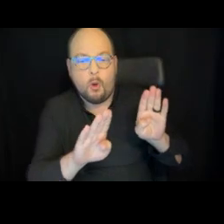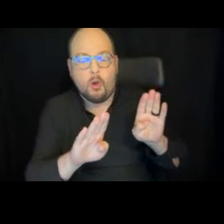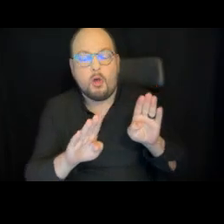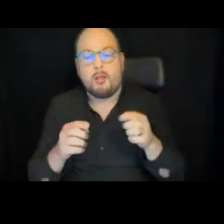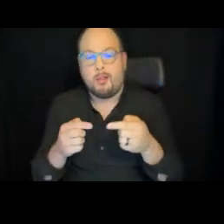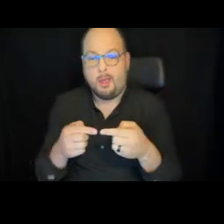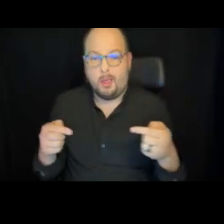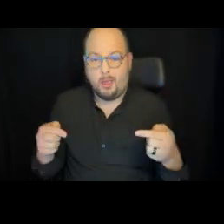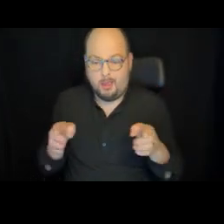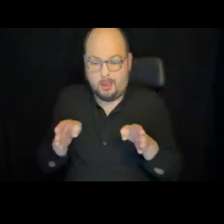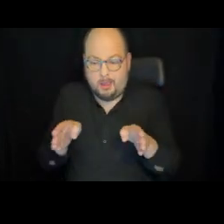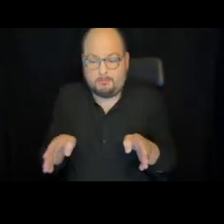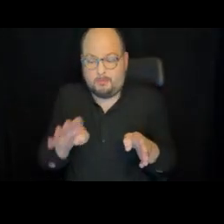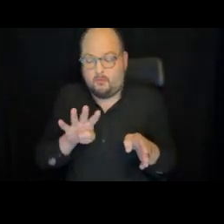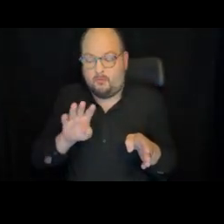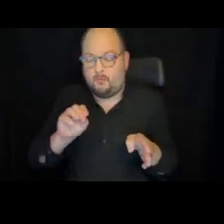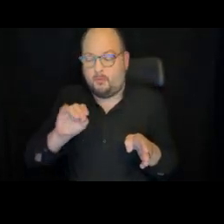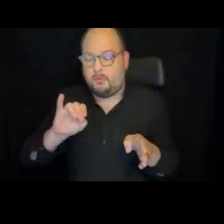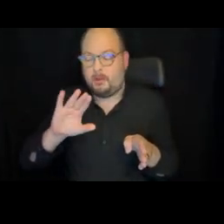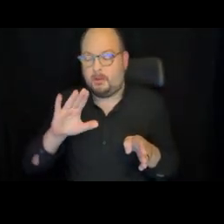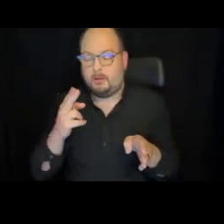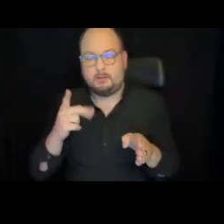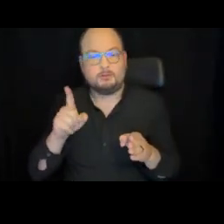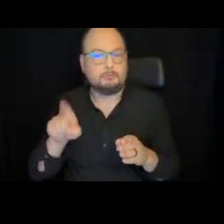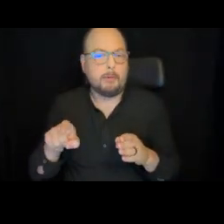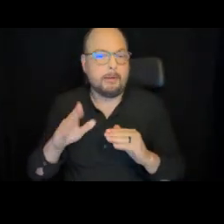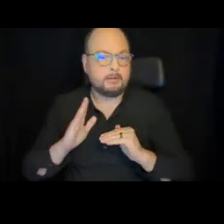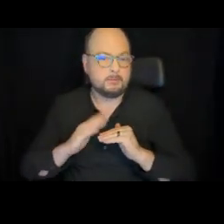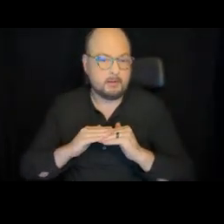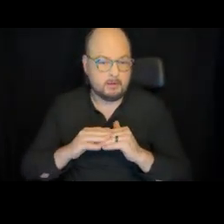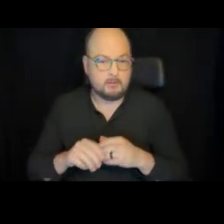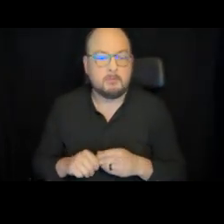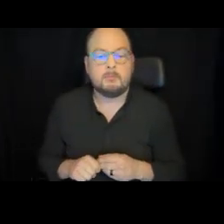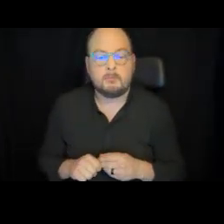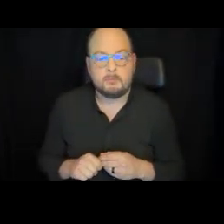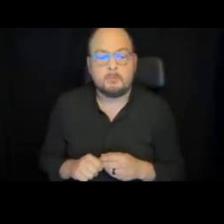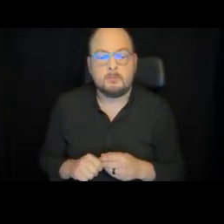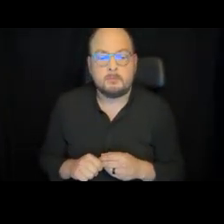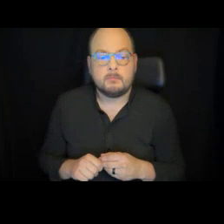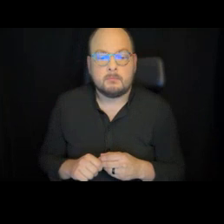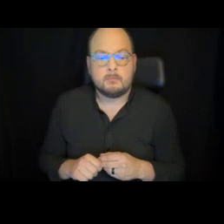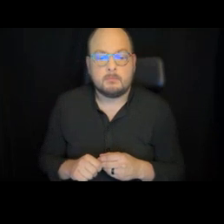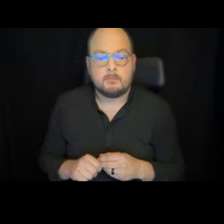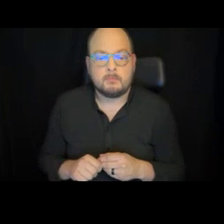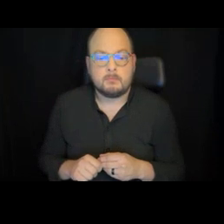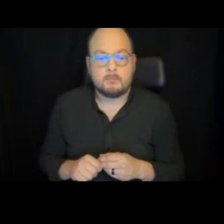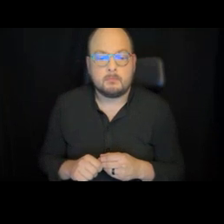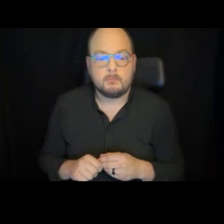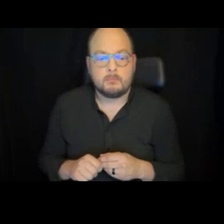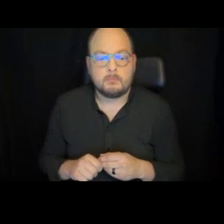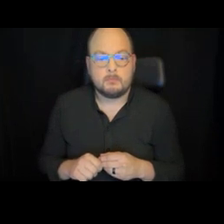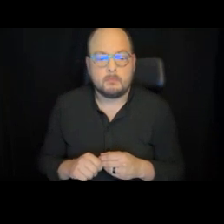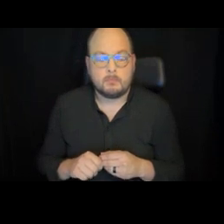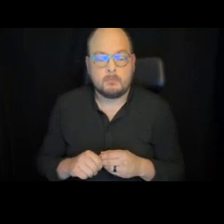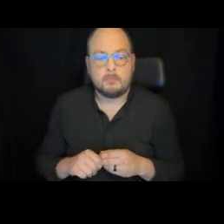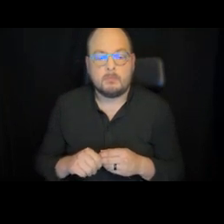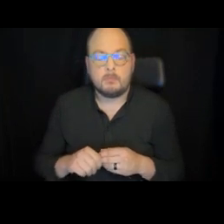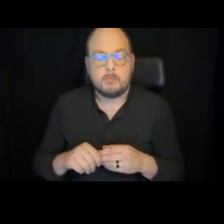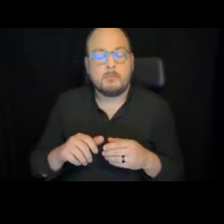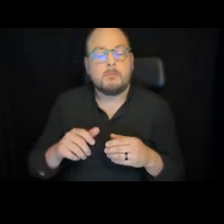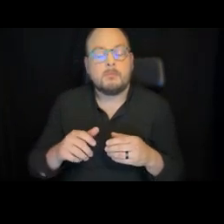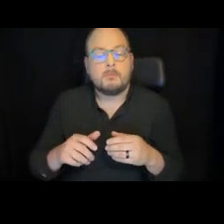Appliance depths, excluding door handles, must be included when calculating